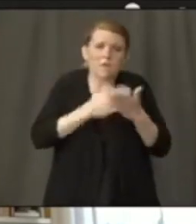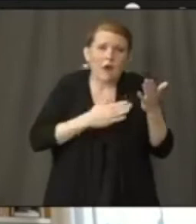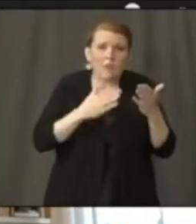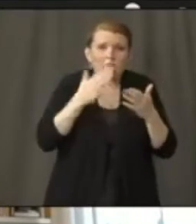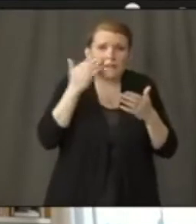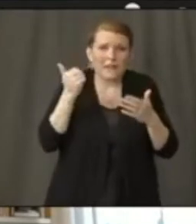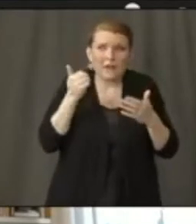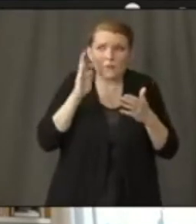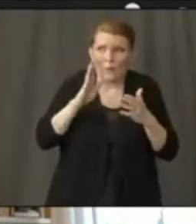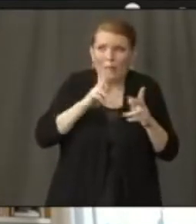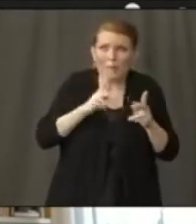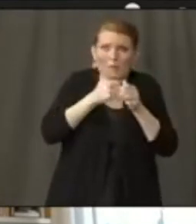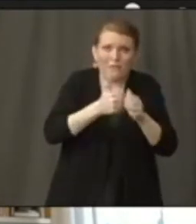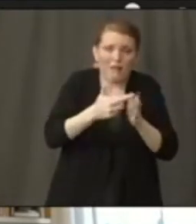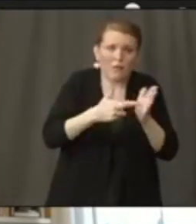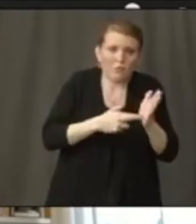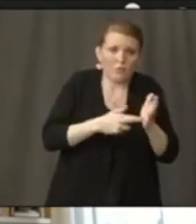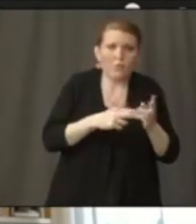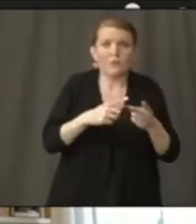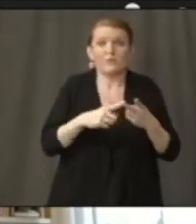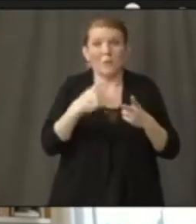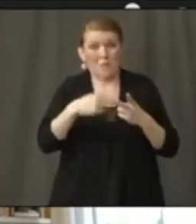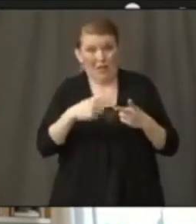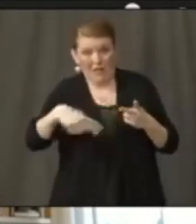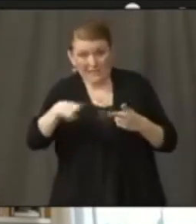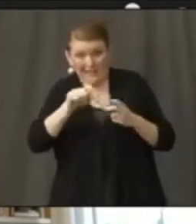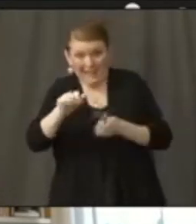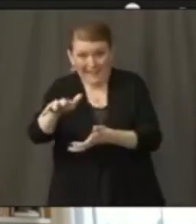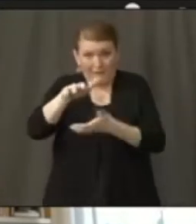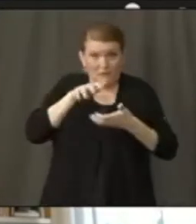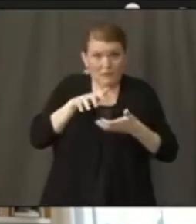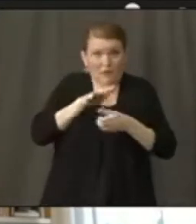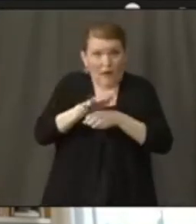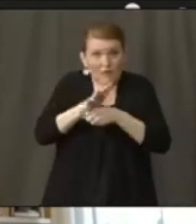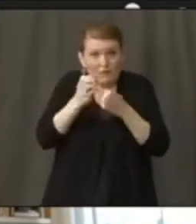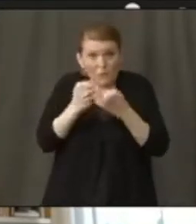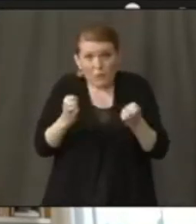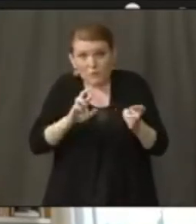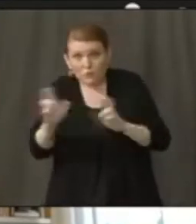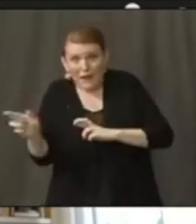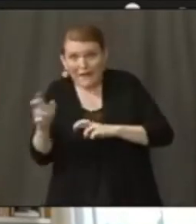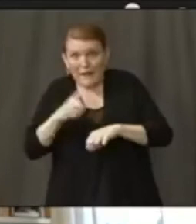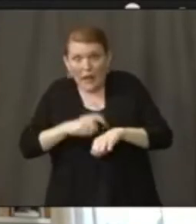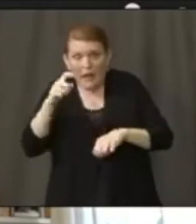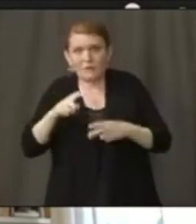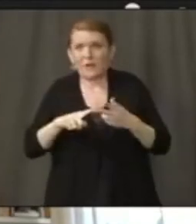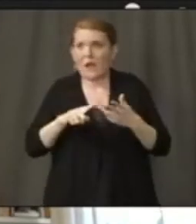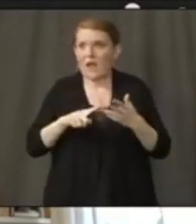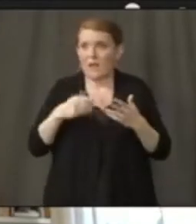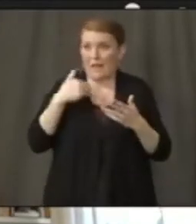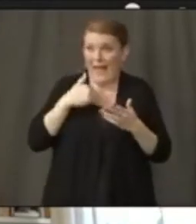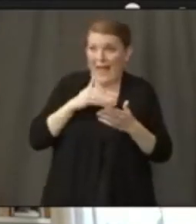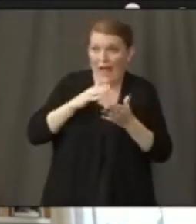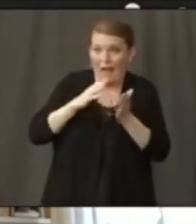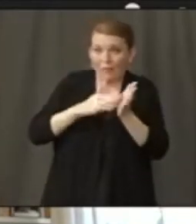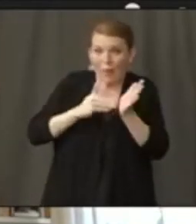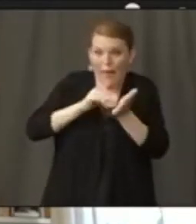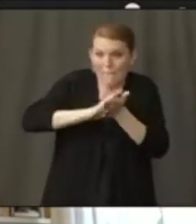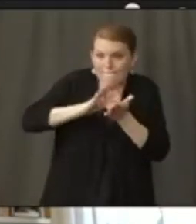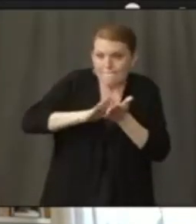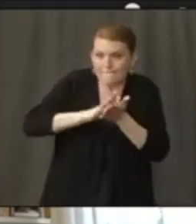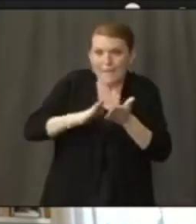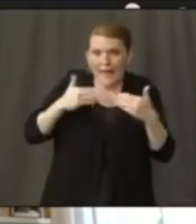their employees, making sure that they have the sanitizer and the cleaning wipes available, making sure they have those